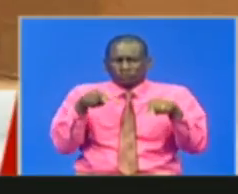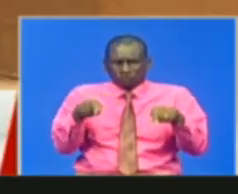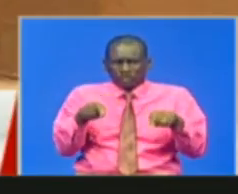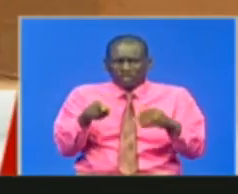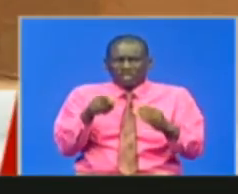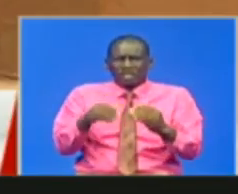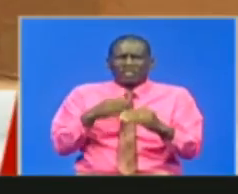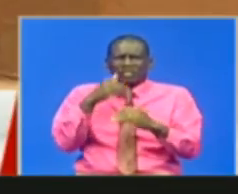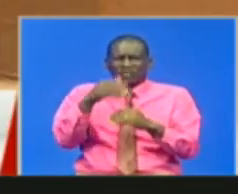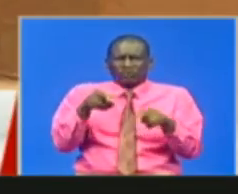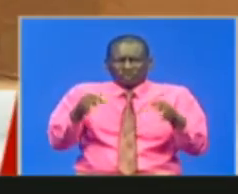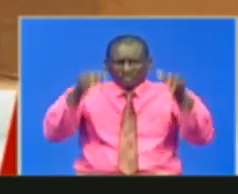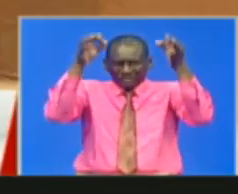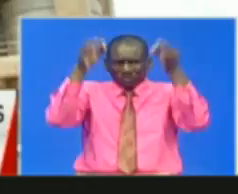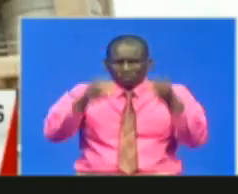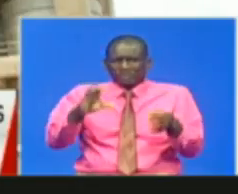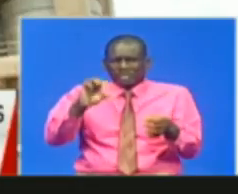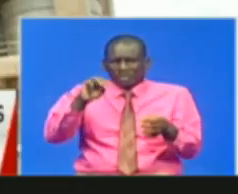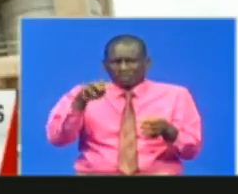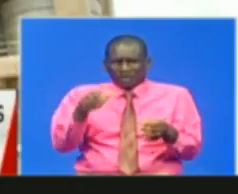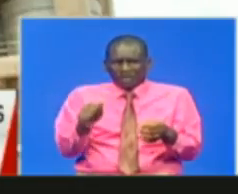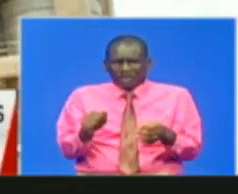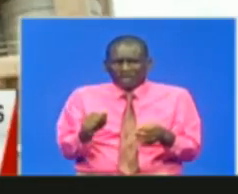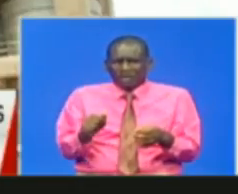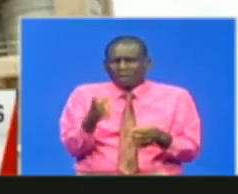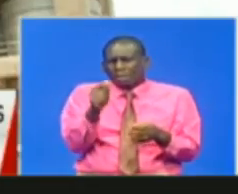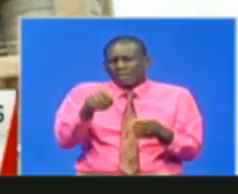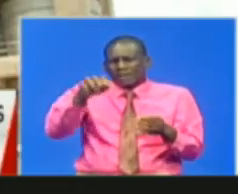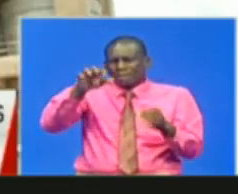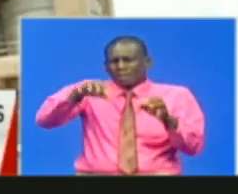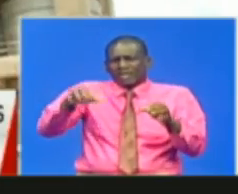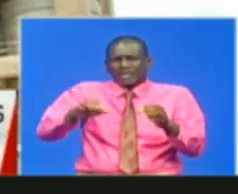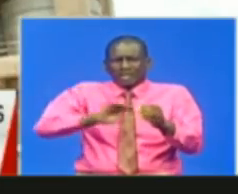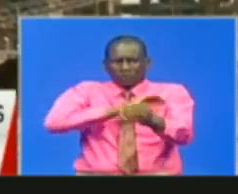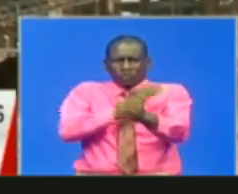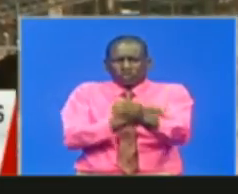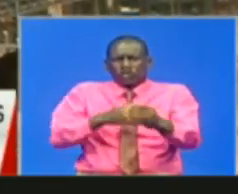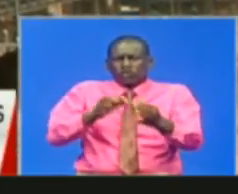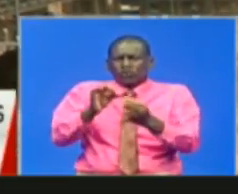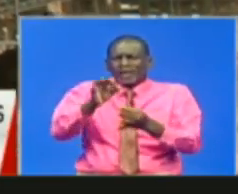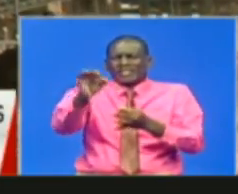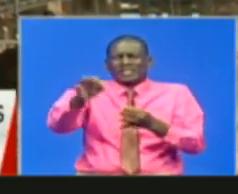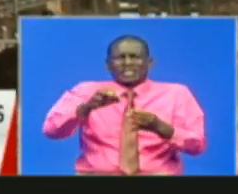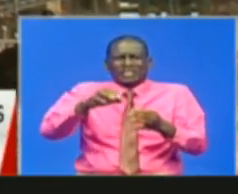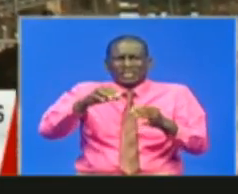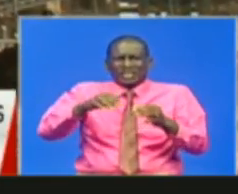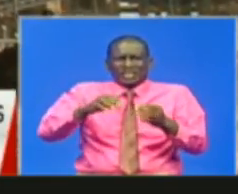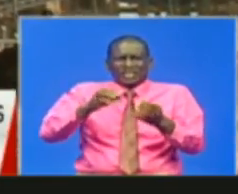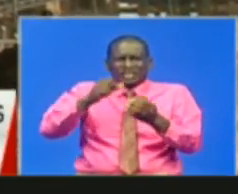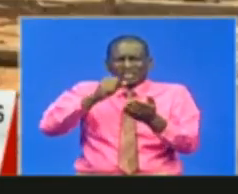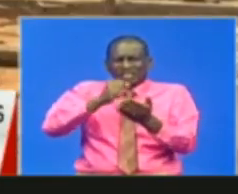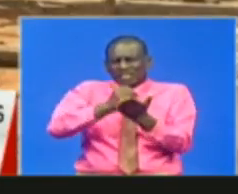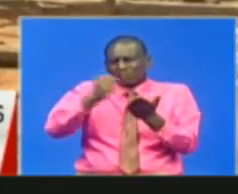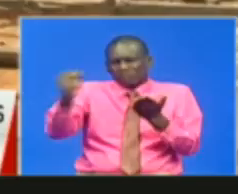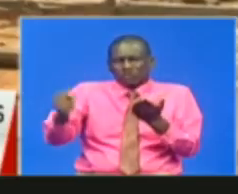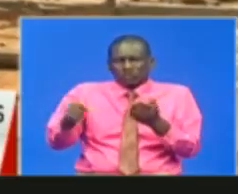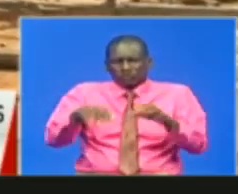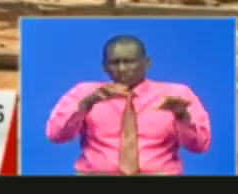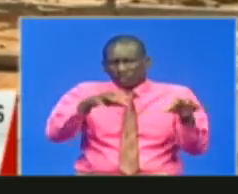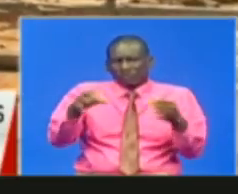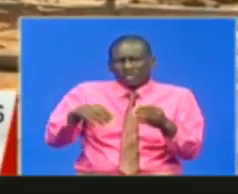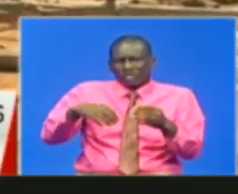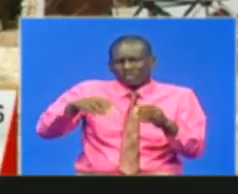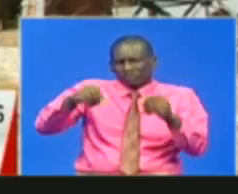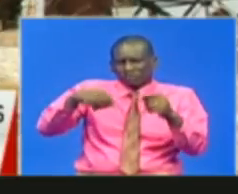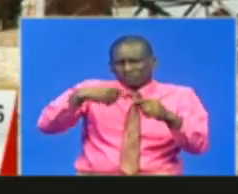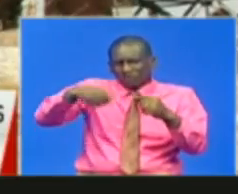follows today's decision by the CMA, that's the Capital Markets Authority, to extend the suspension of the troubled manufacturer. This marks the fourth time the suspension